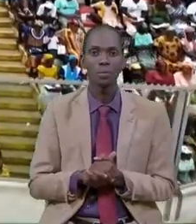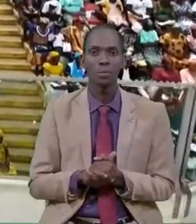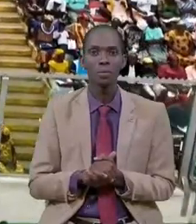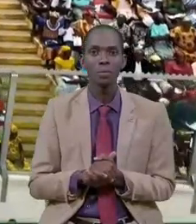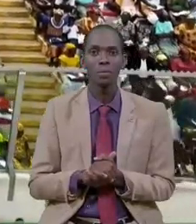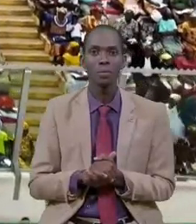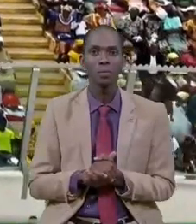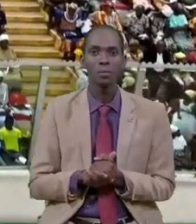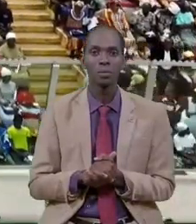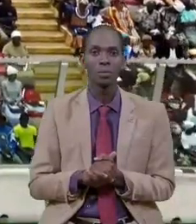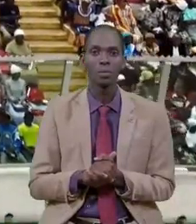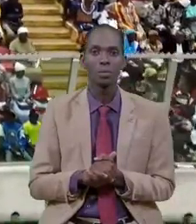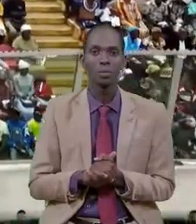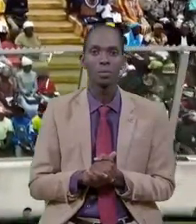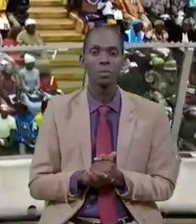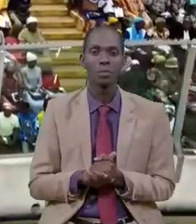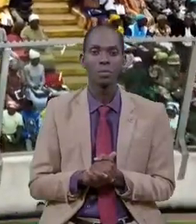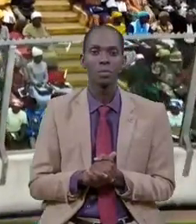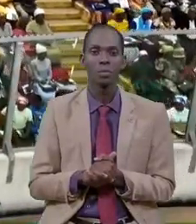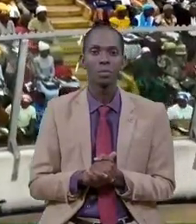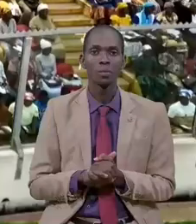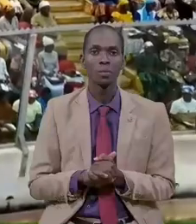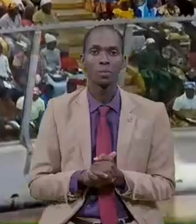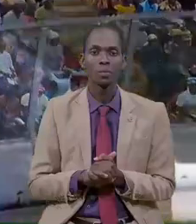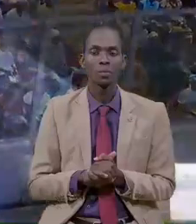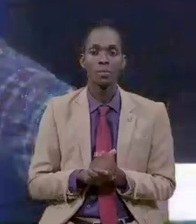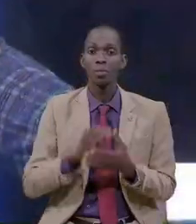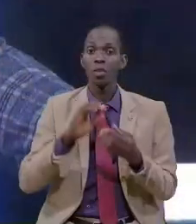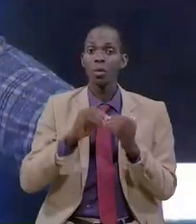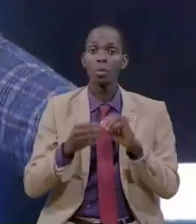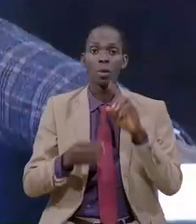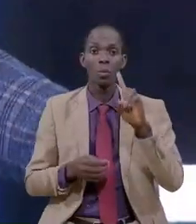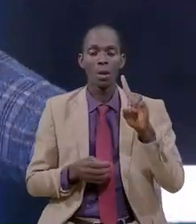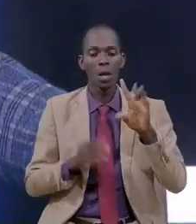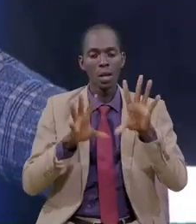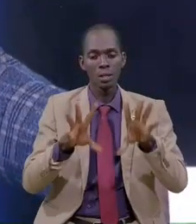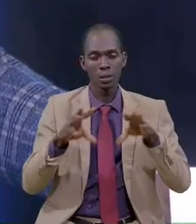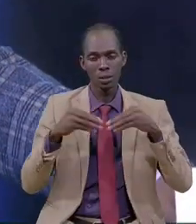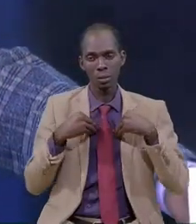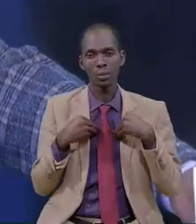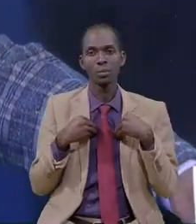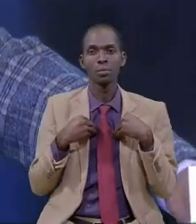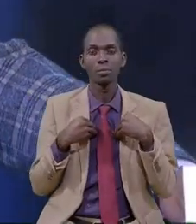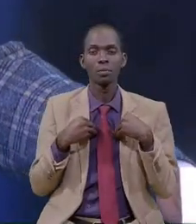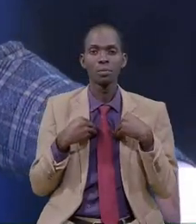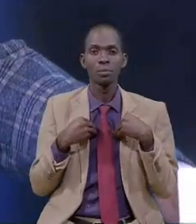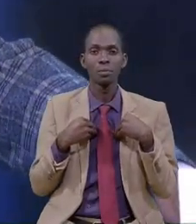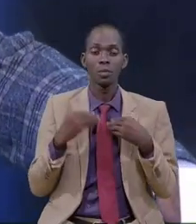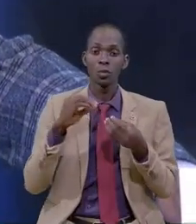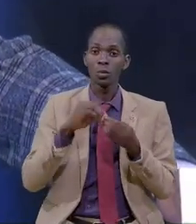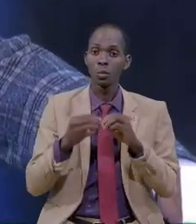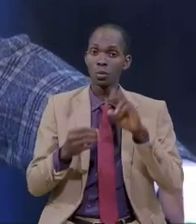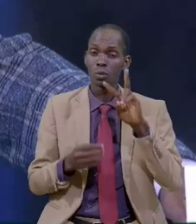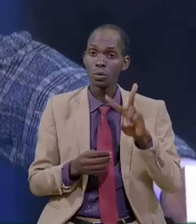Il faut l'accepter, il faut croire, et tu les auras les deux. Number one, accept. Premièrement, accepter. Number